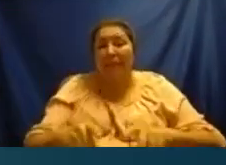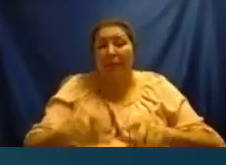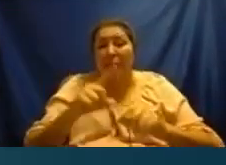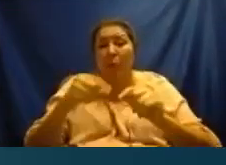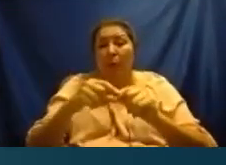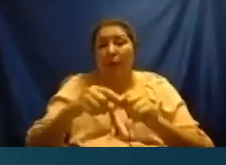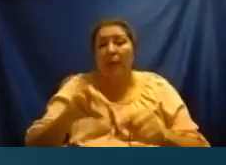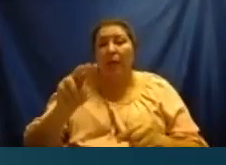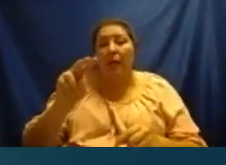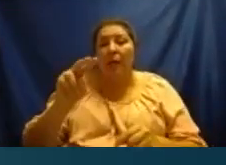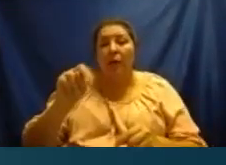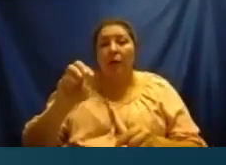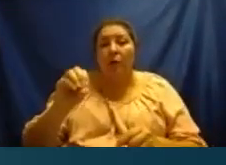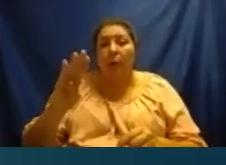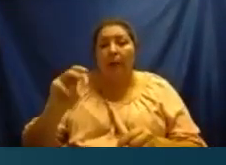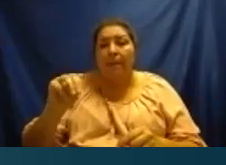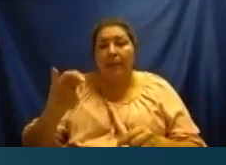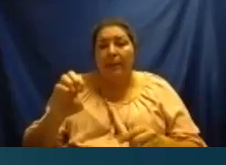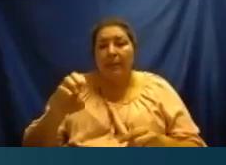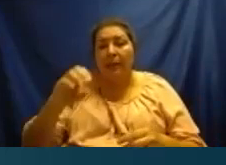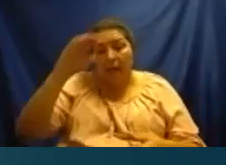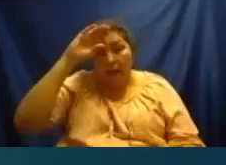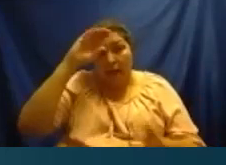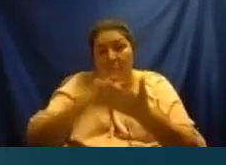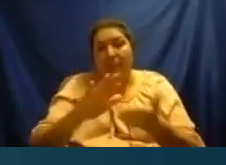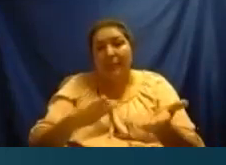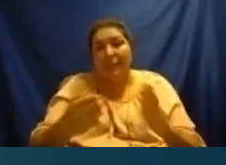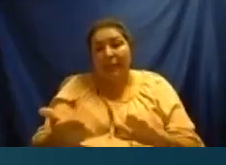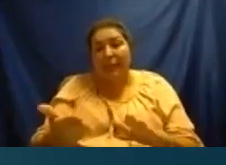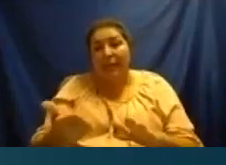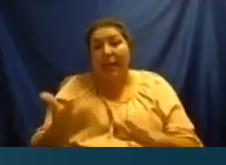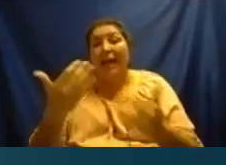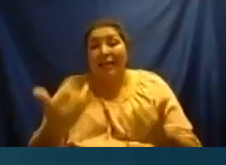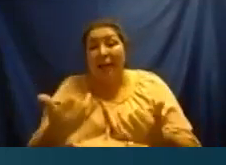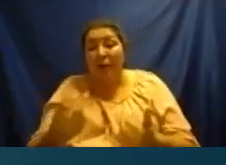took Moabite women as wives, which is in direct